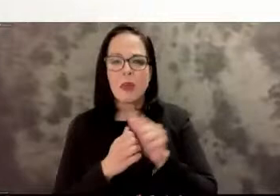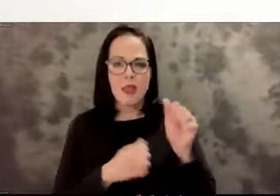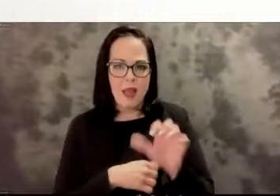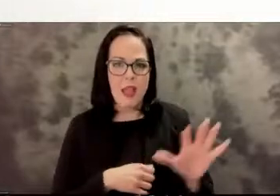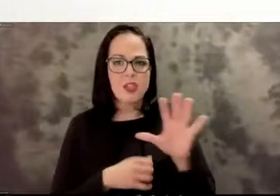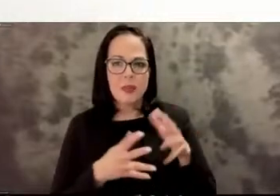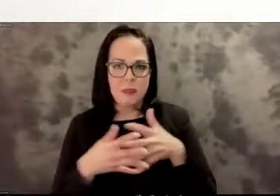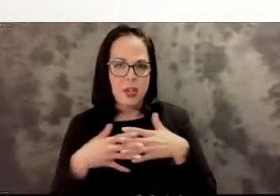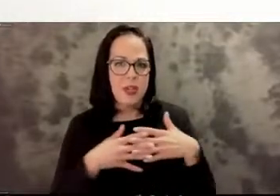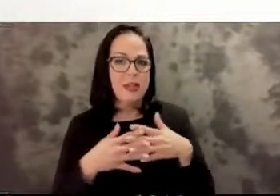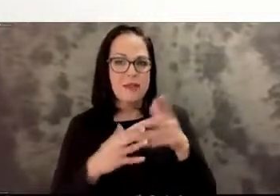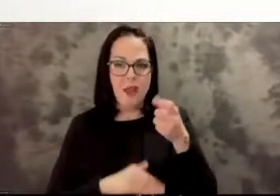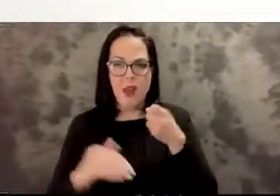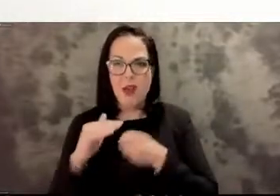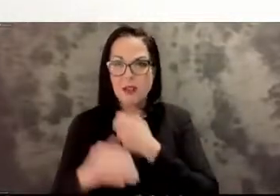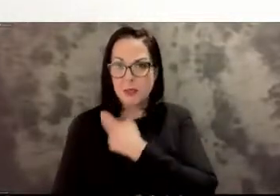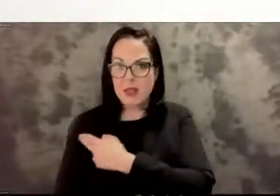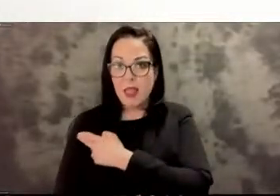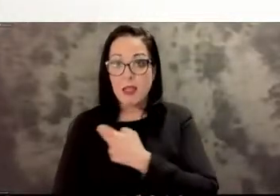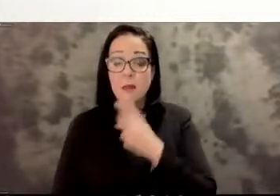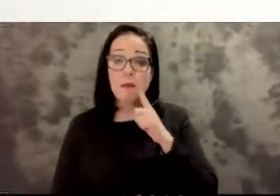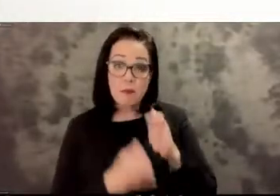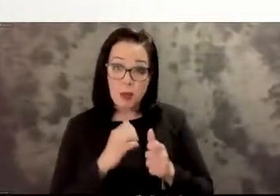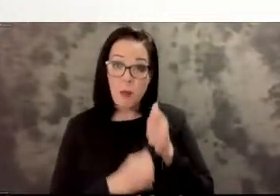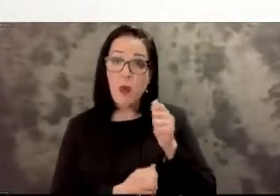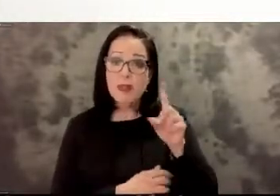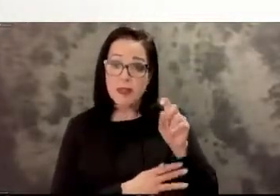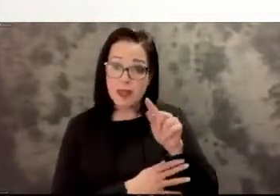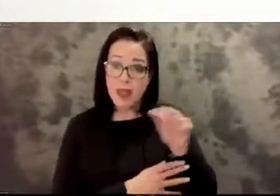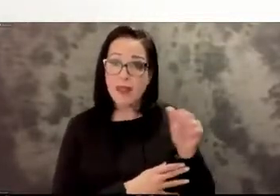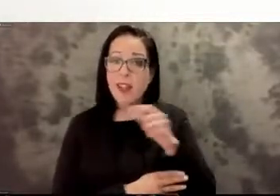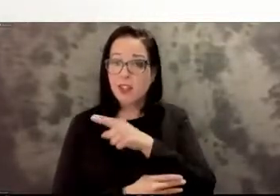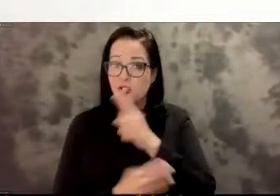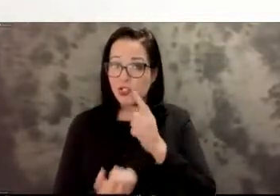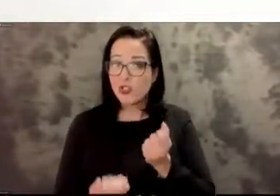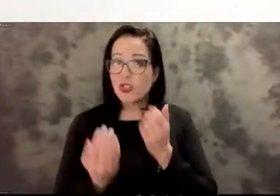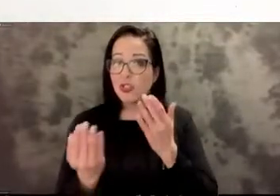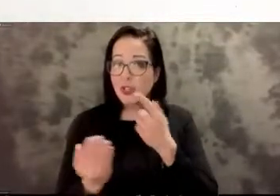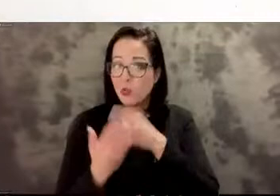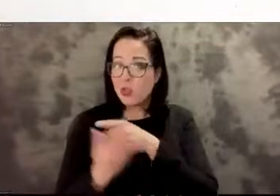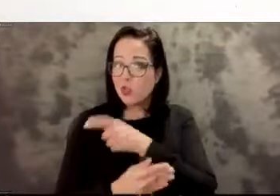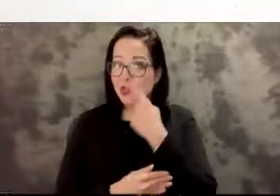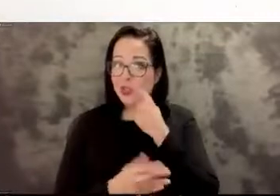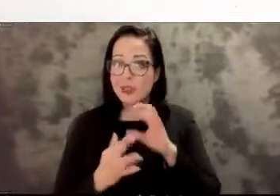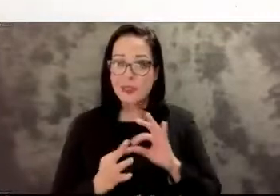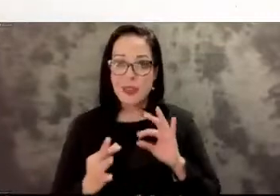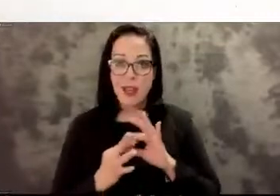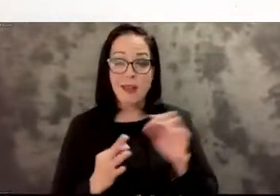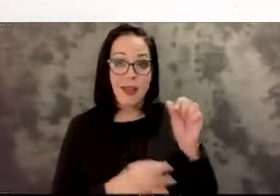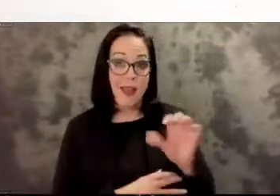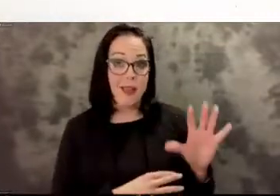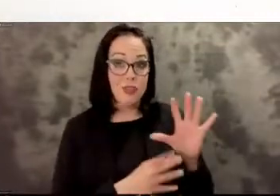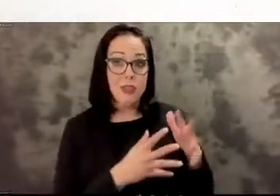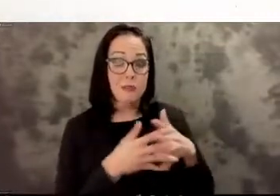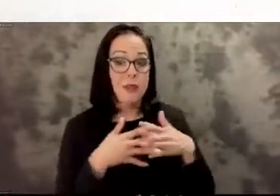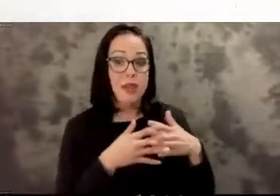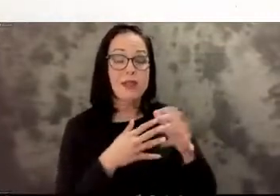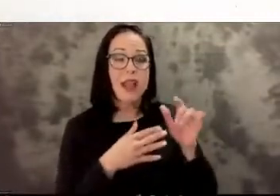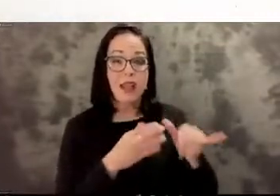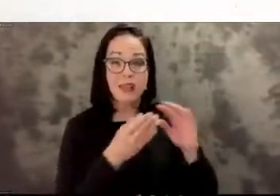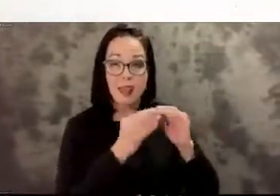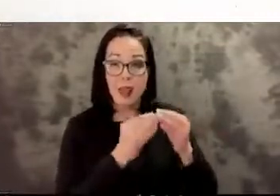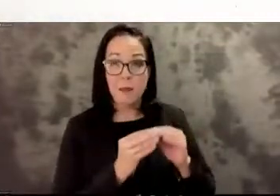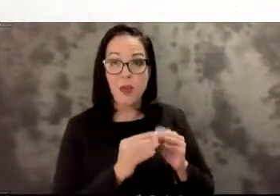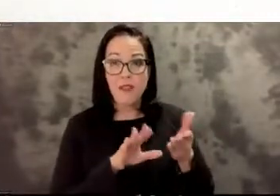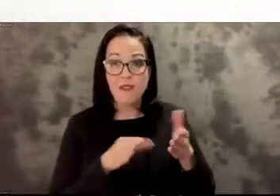Thank you, Victor. Most of the data indeed suggests what you just said. Asian Americans have a case fatality rate that